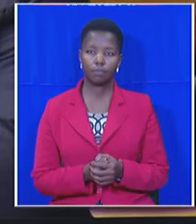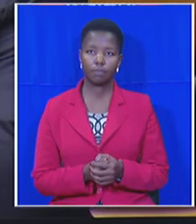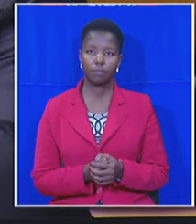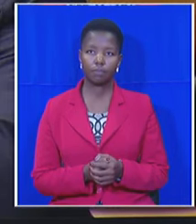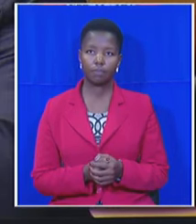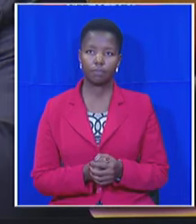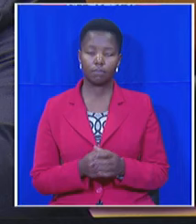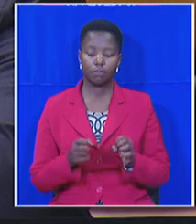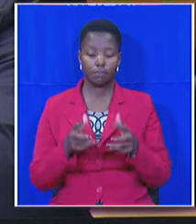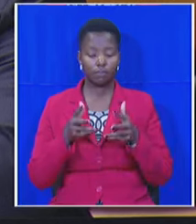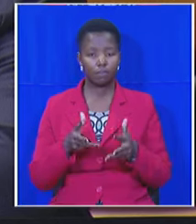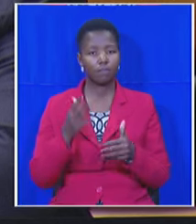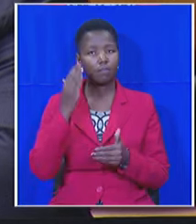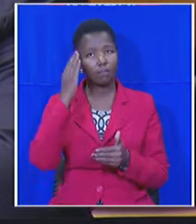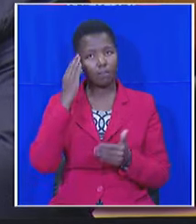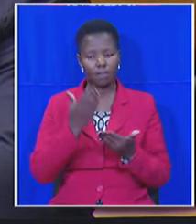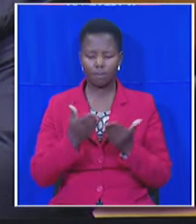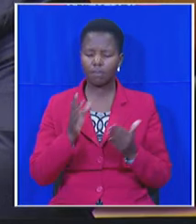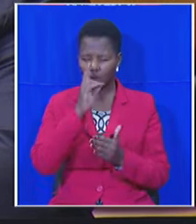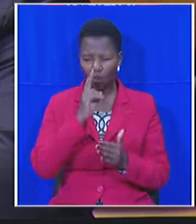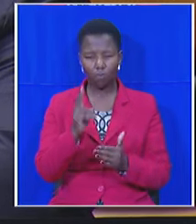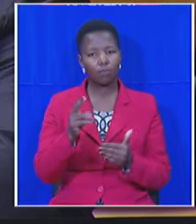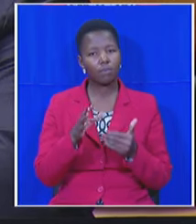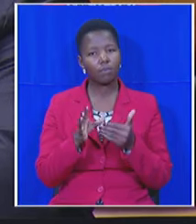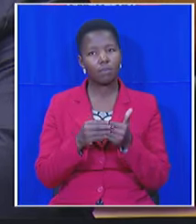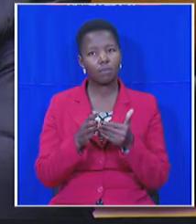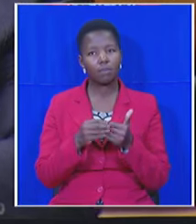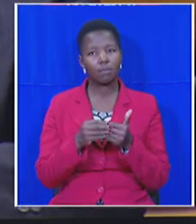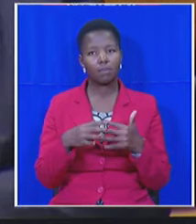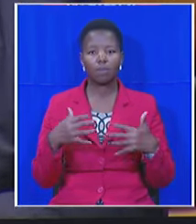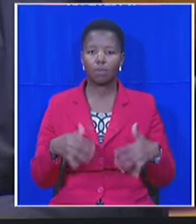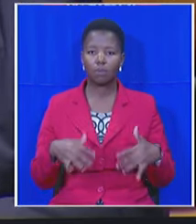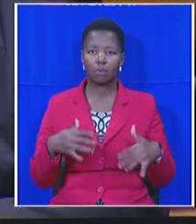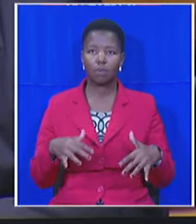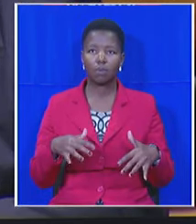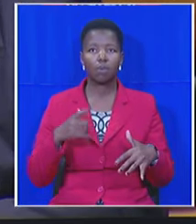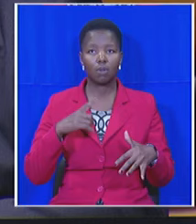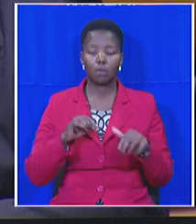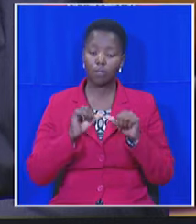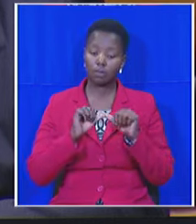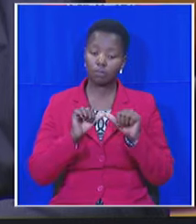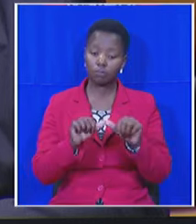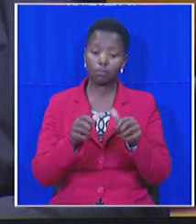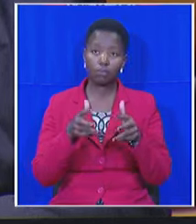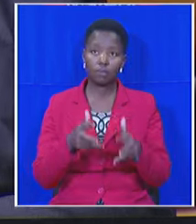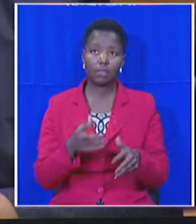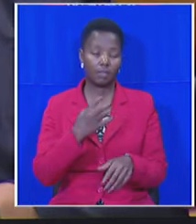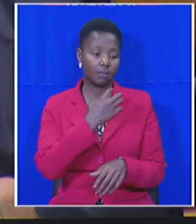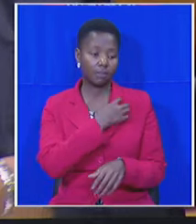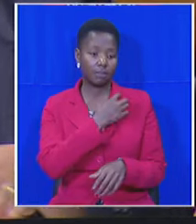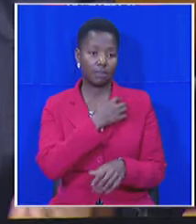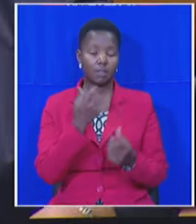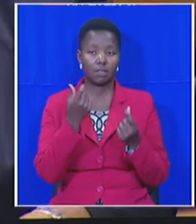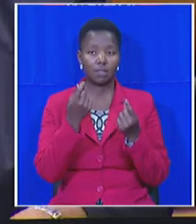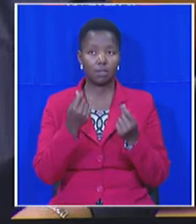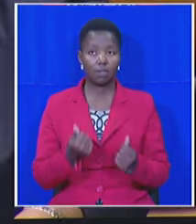I do realize that honorable members really would like to spend more time here, so Minister of Finance,